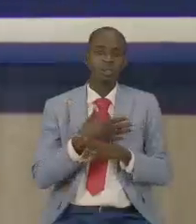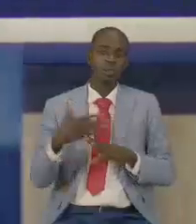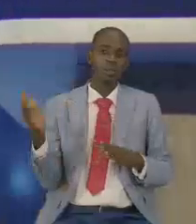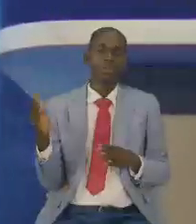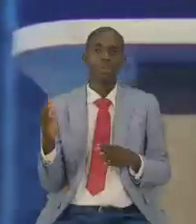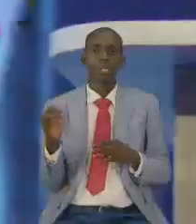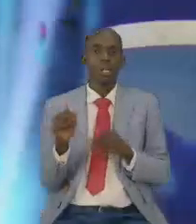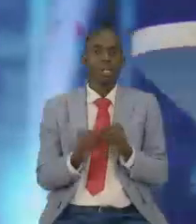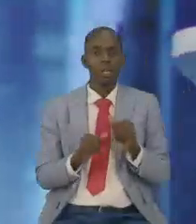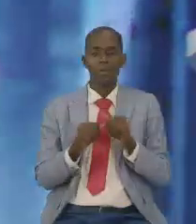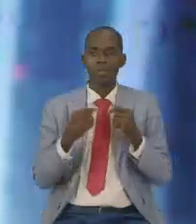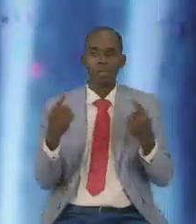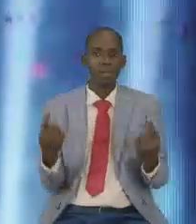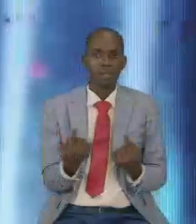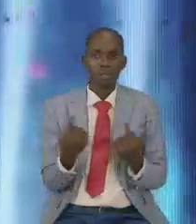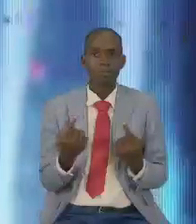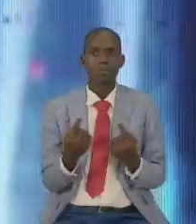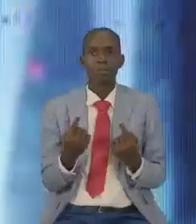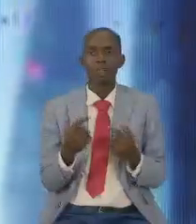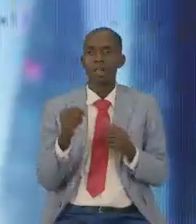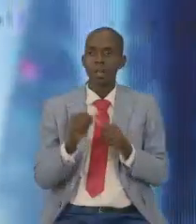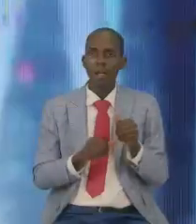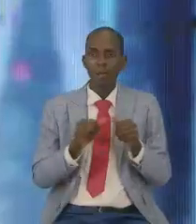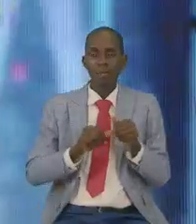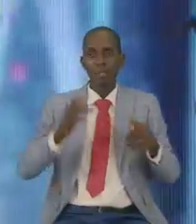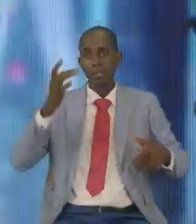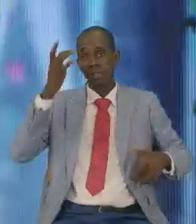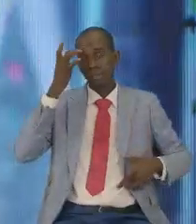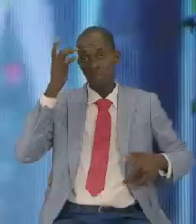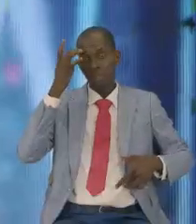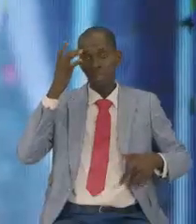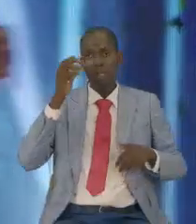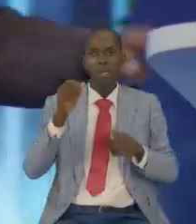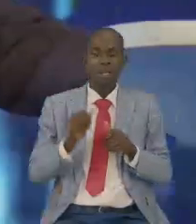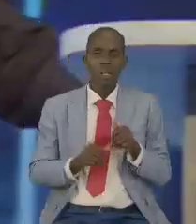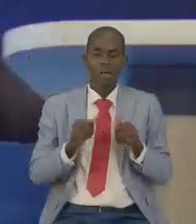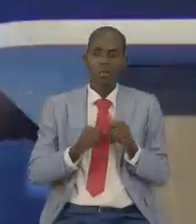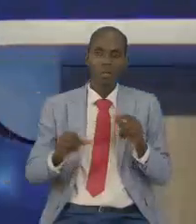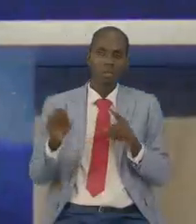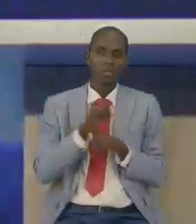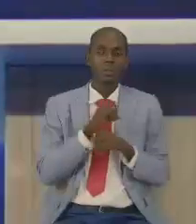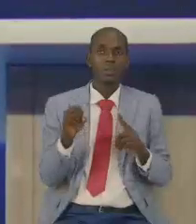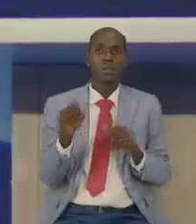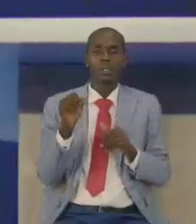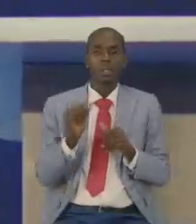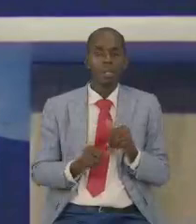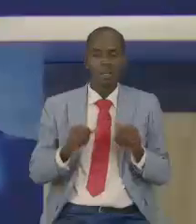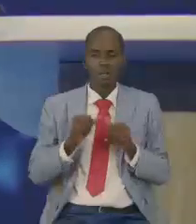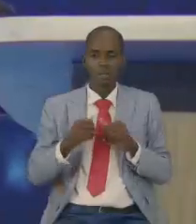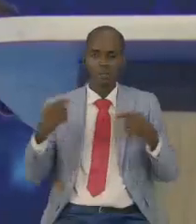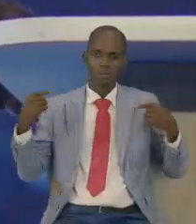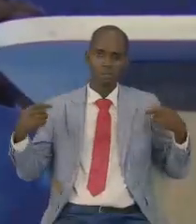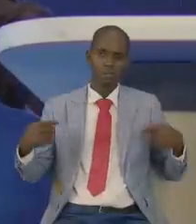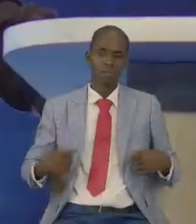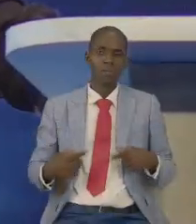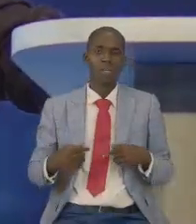every sickness, every affliction, every infirmity, every disease is